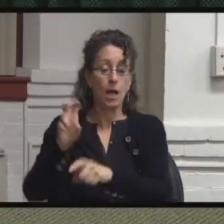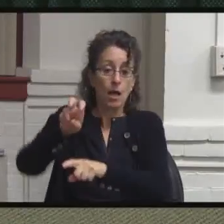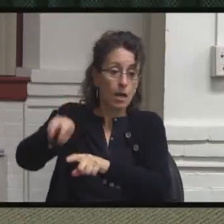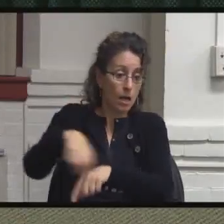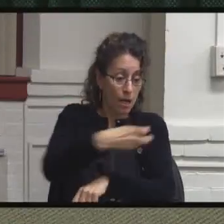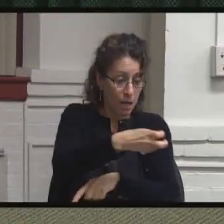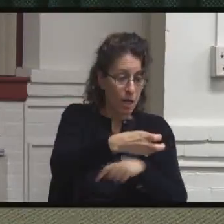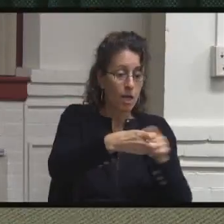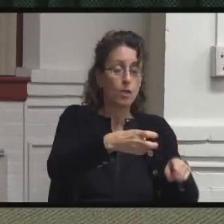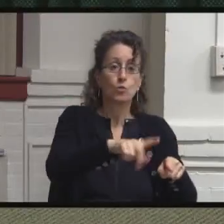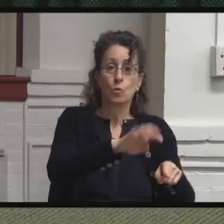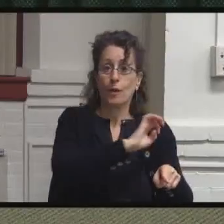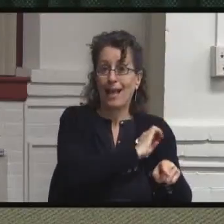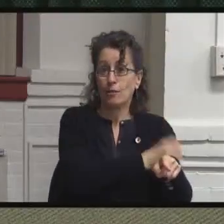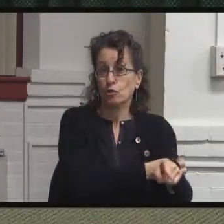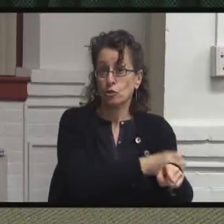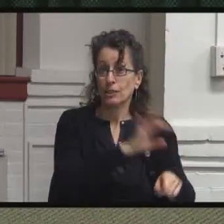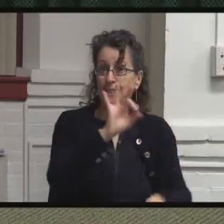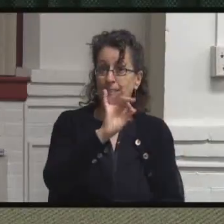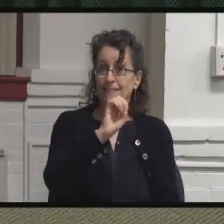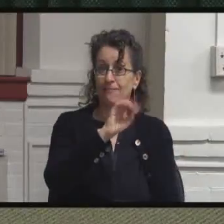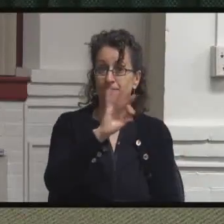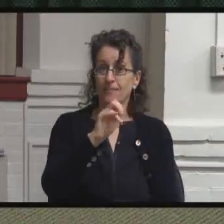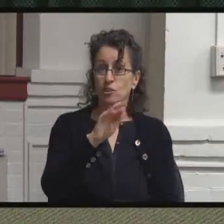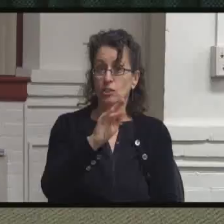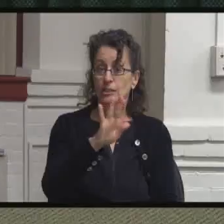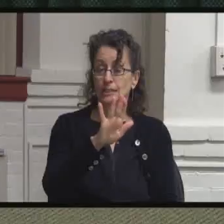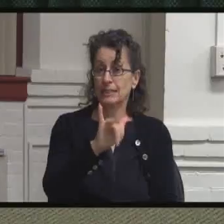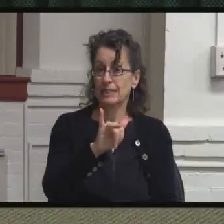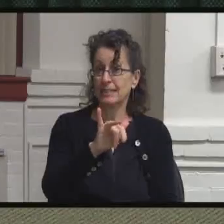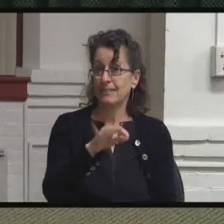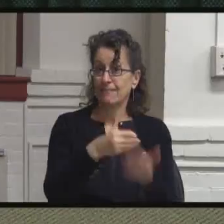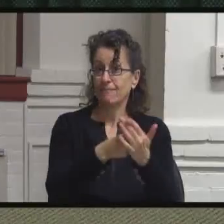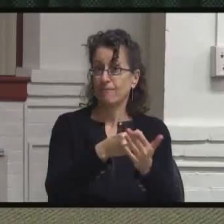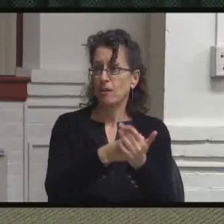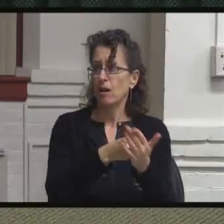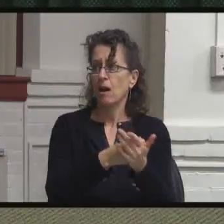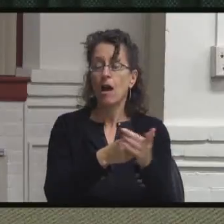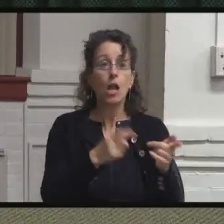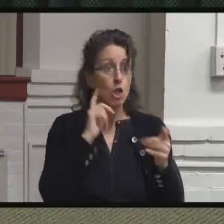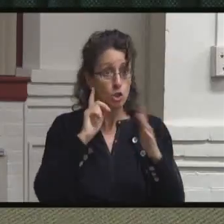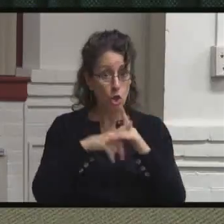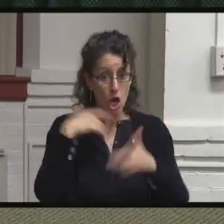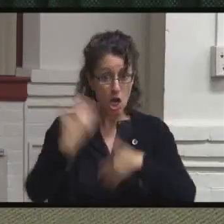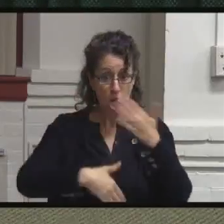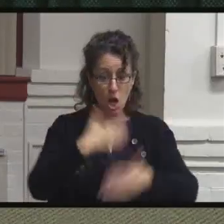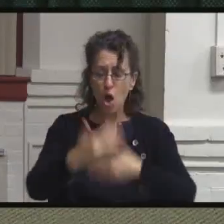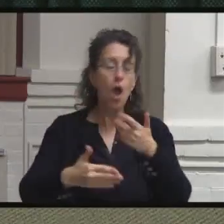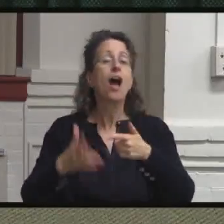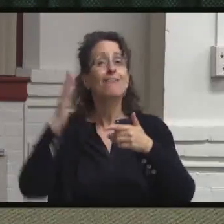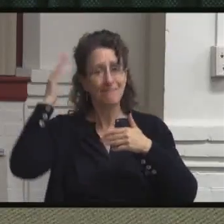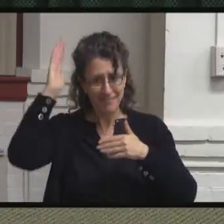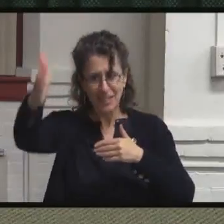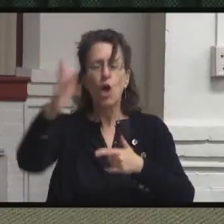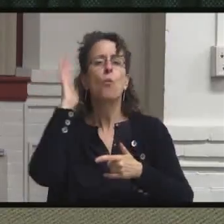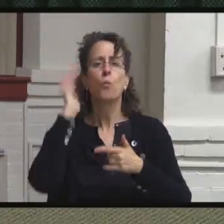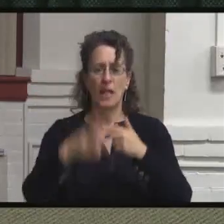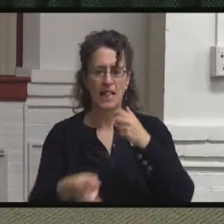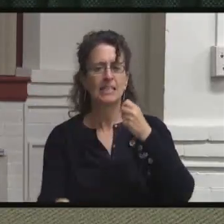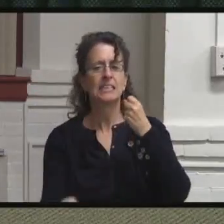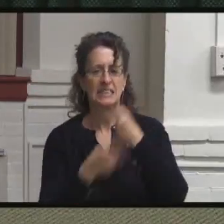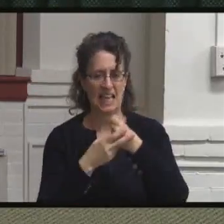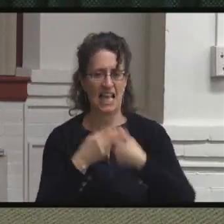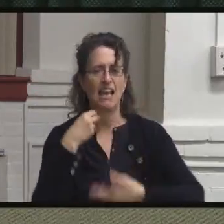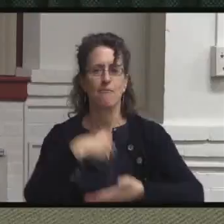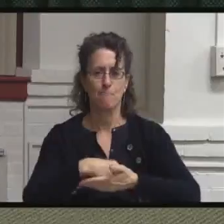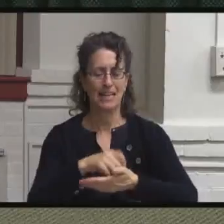begin on the road towards making these energy improvements, I think it'll be a savings for the town, but we have to recognize it may